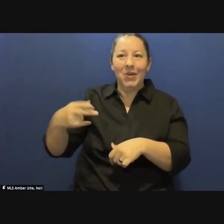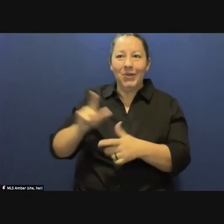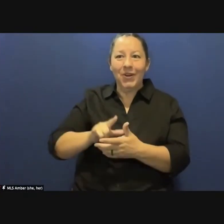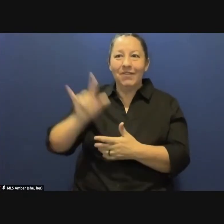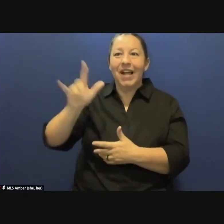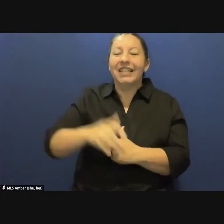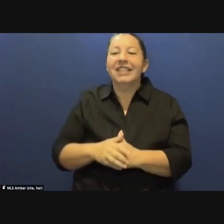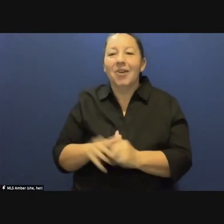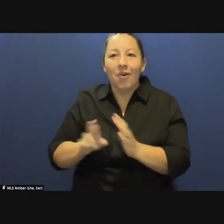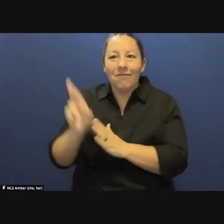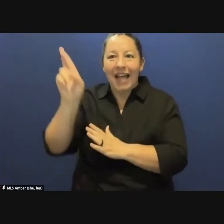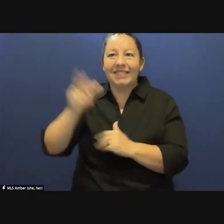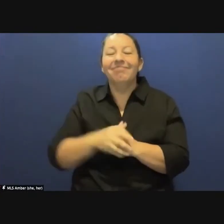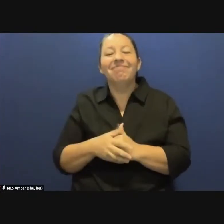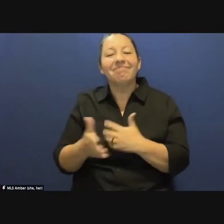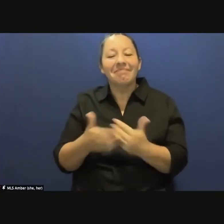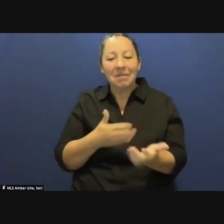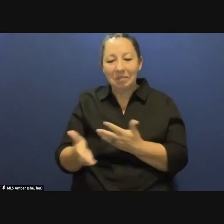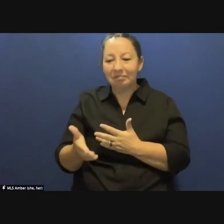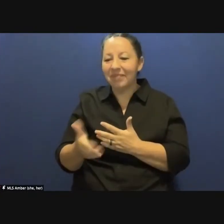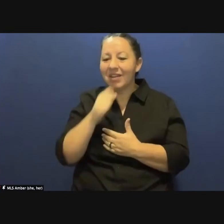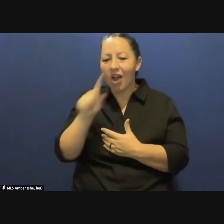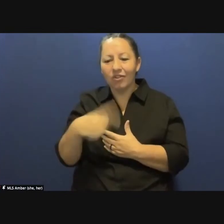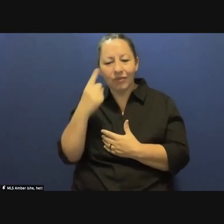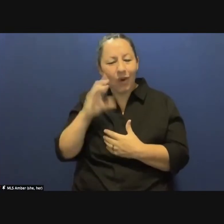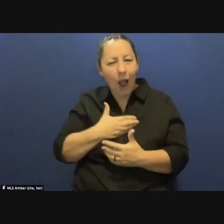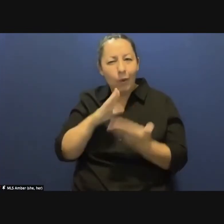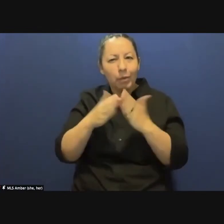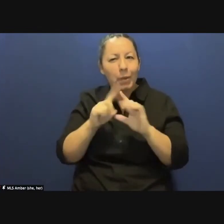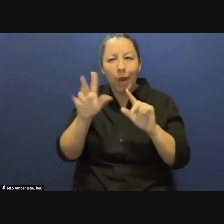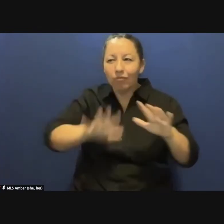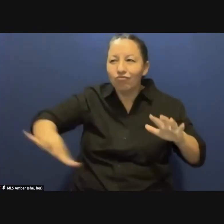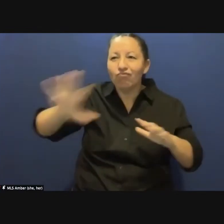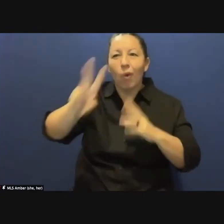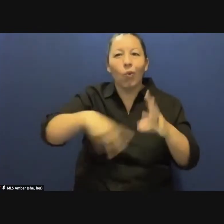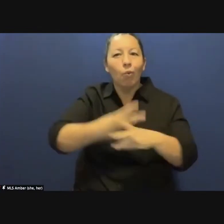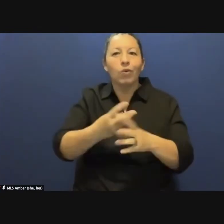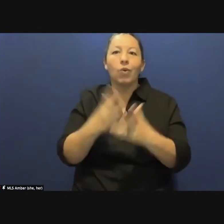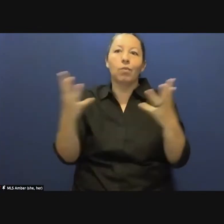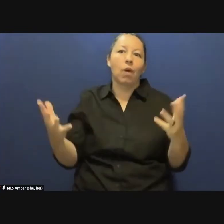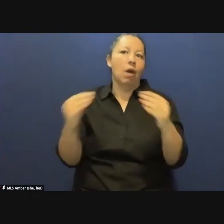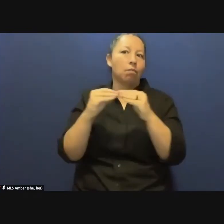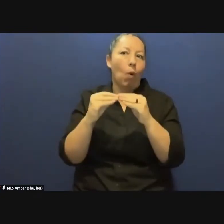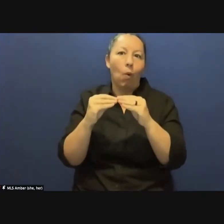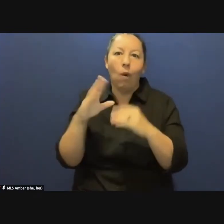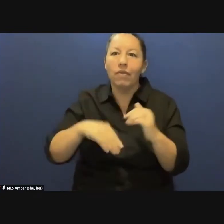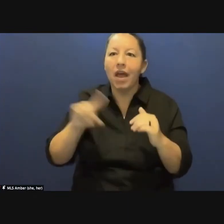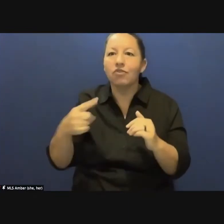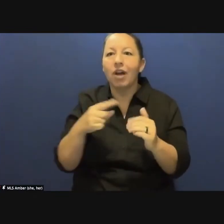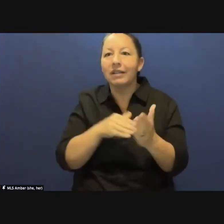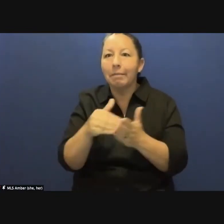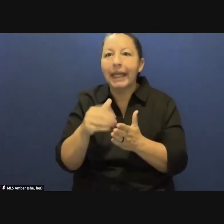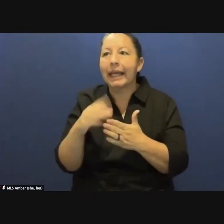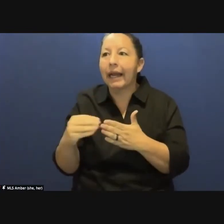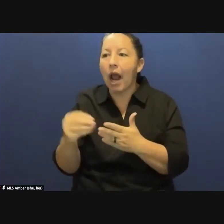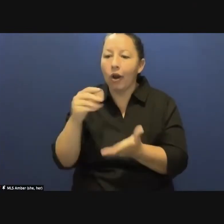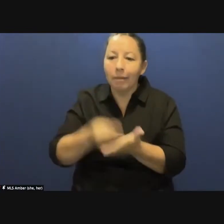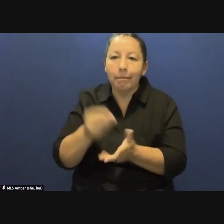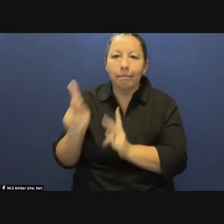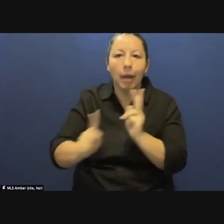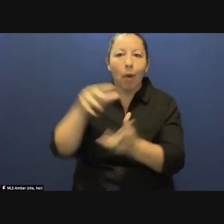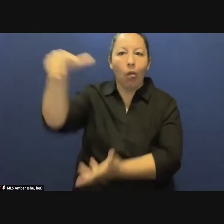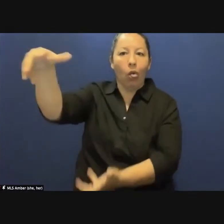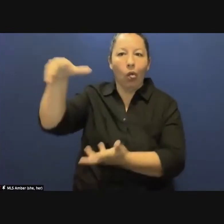just to our community, but to the world. It's way more than billionaires going to space.